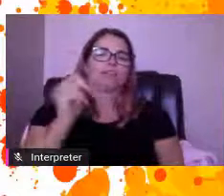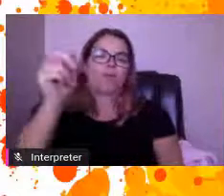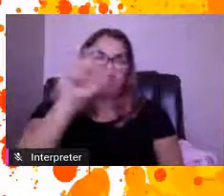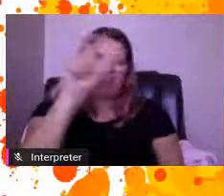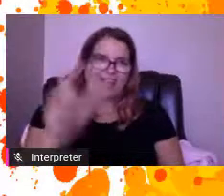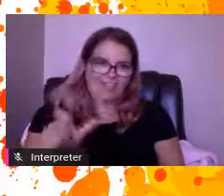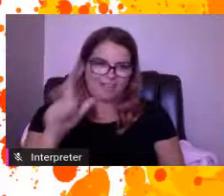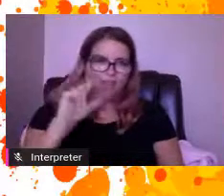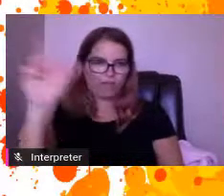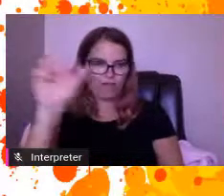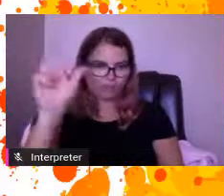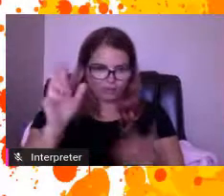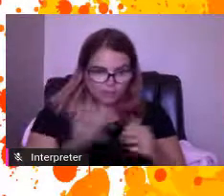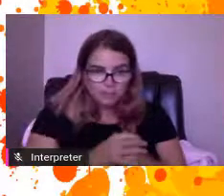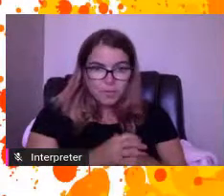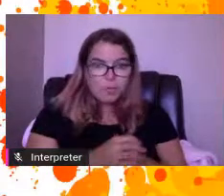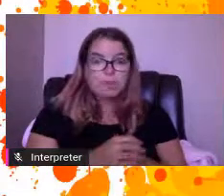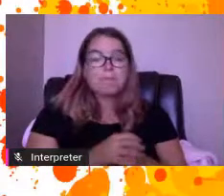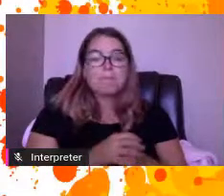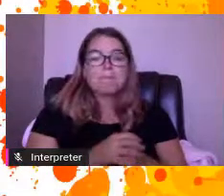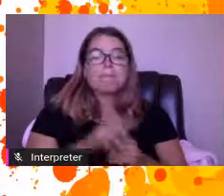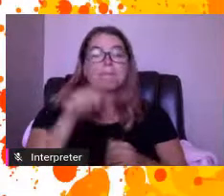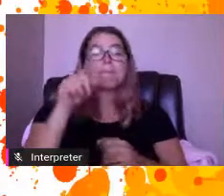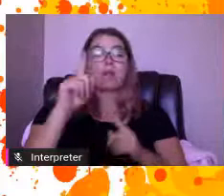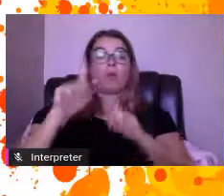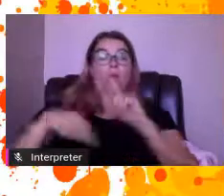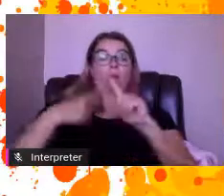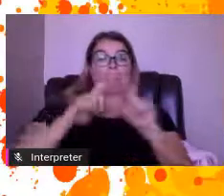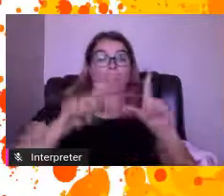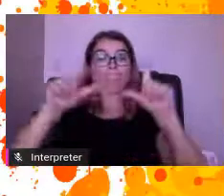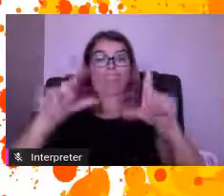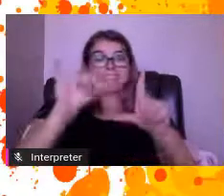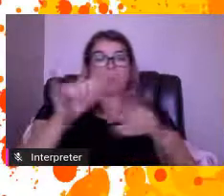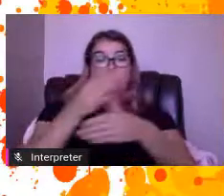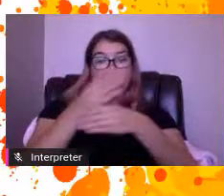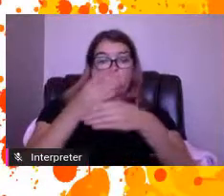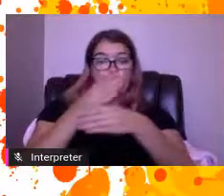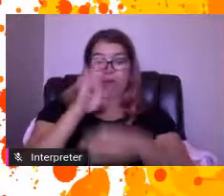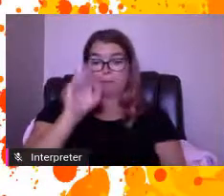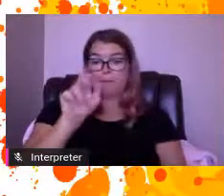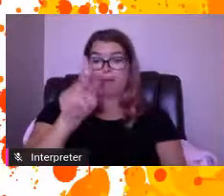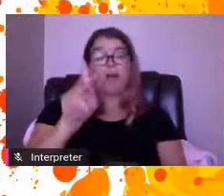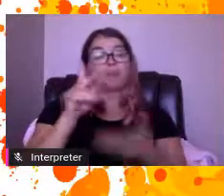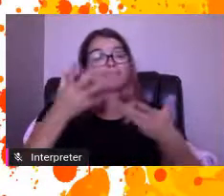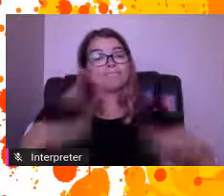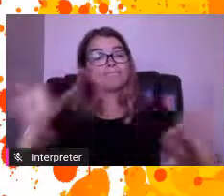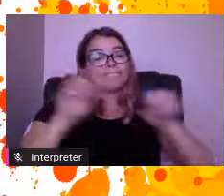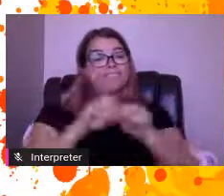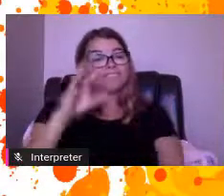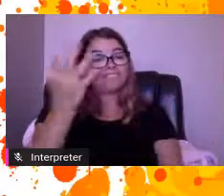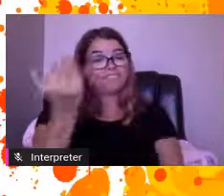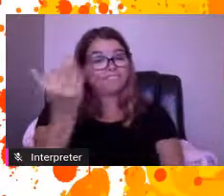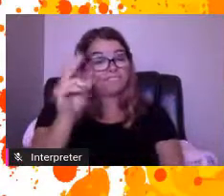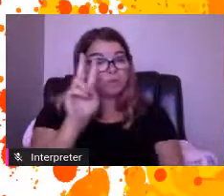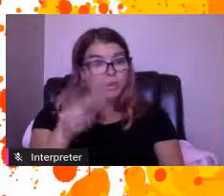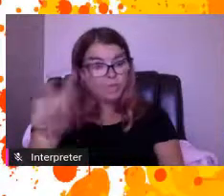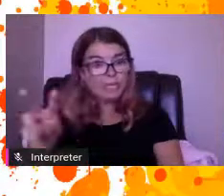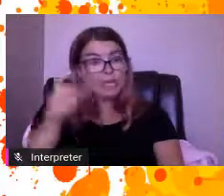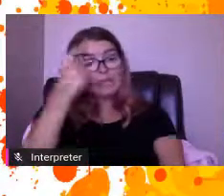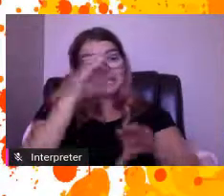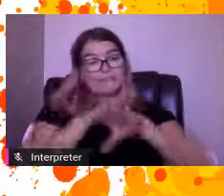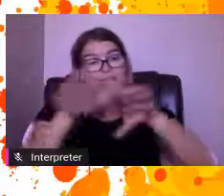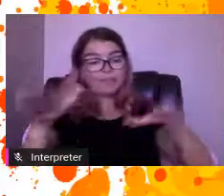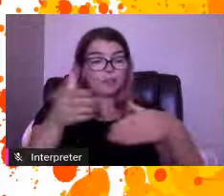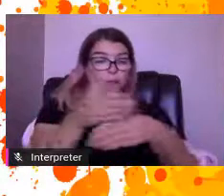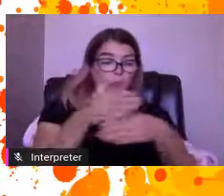When Albrecht Dürer completed this woodblock print of his friend Ulrich von Euler in 1522, the distinction between heterosexuality